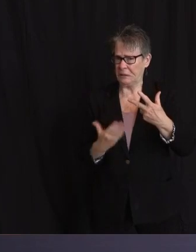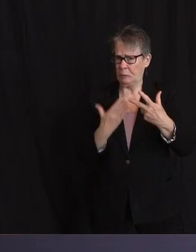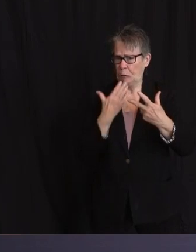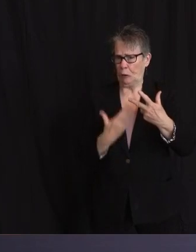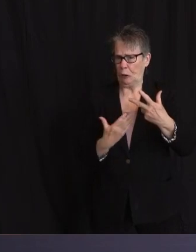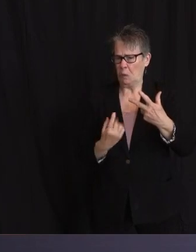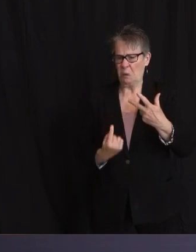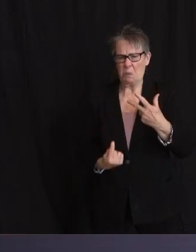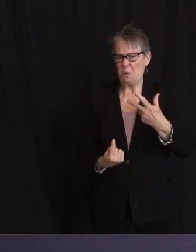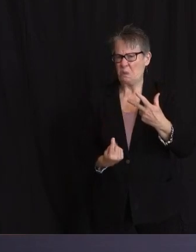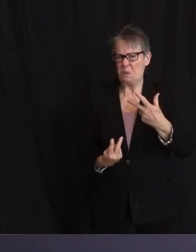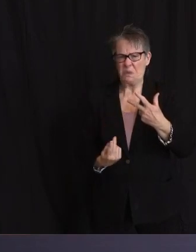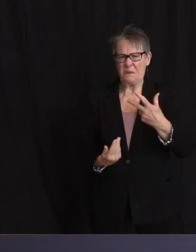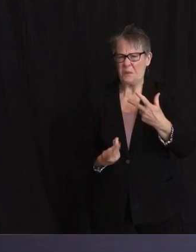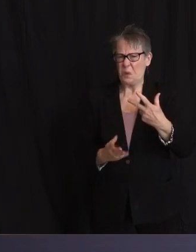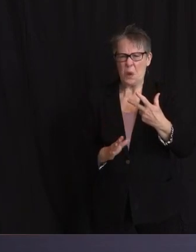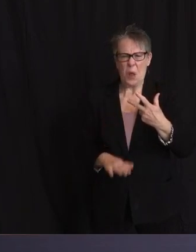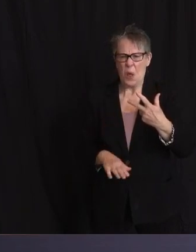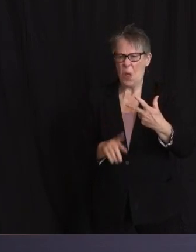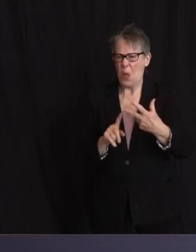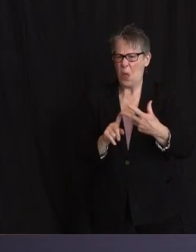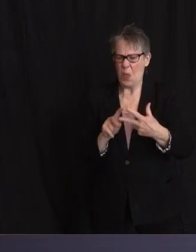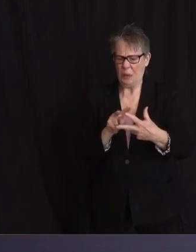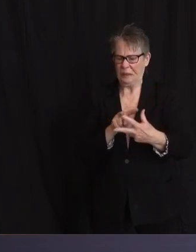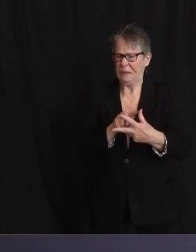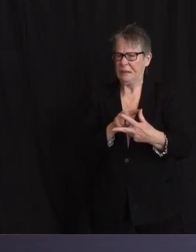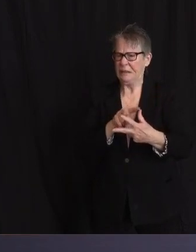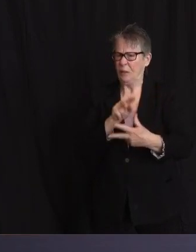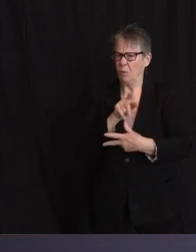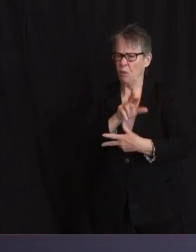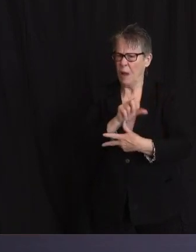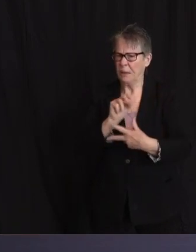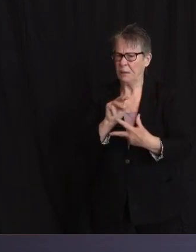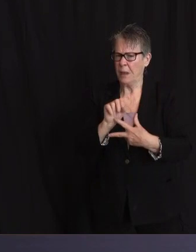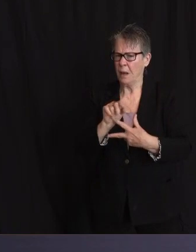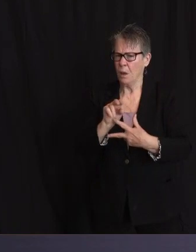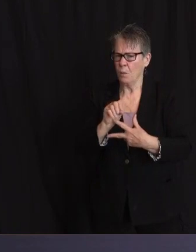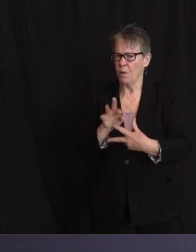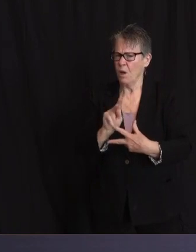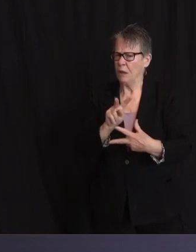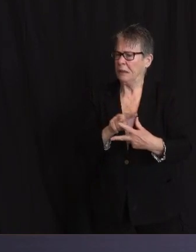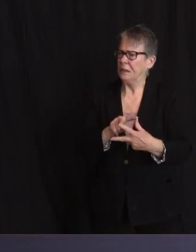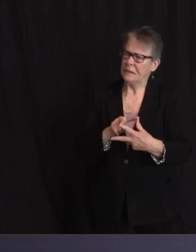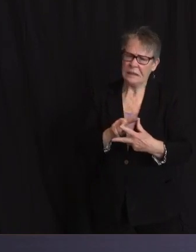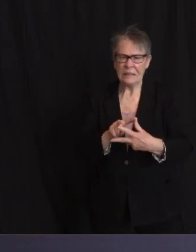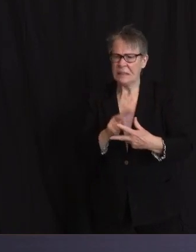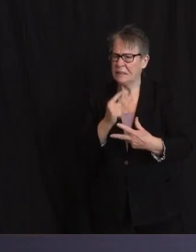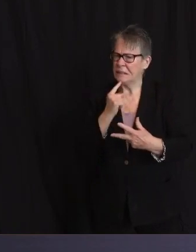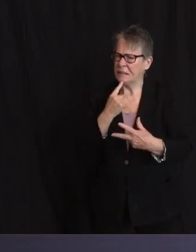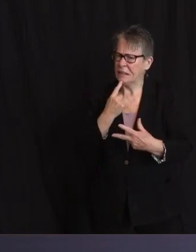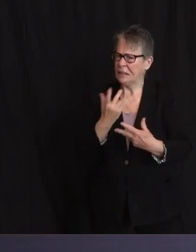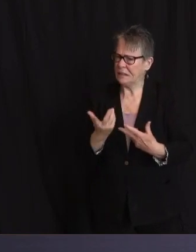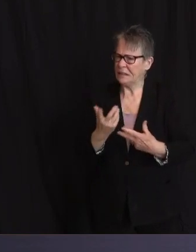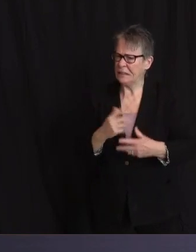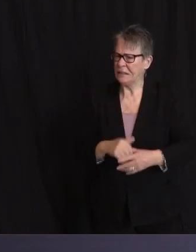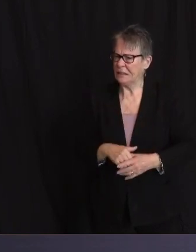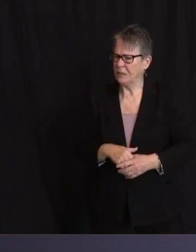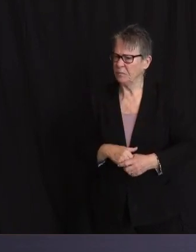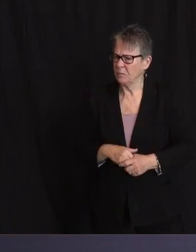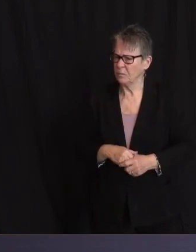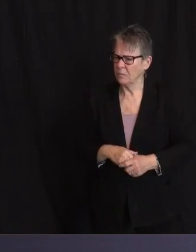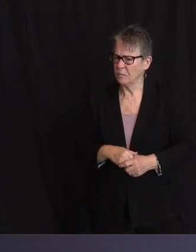in to help us surge. And by the way, they have said, God forbid we need it in Vineland, but they would also find a way to help us there if we needed